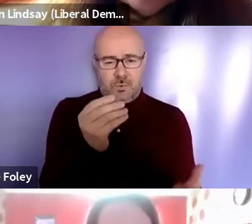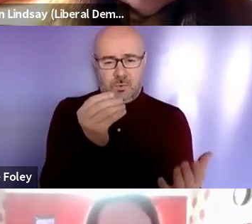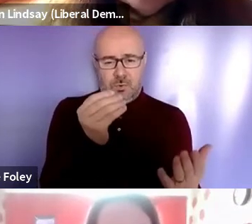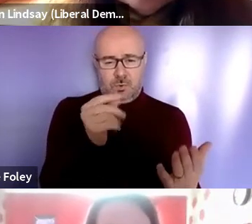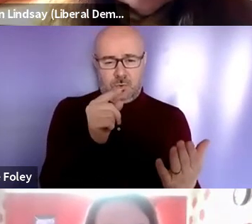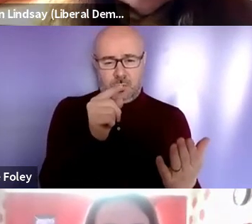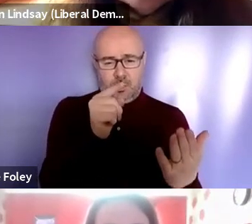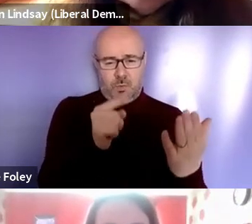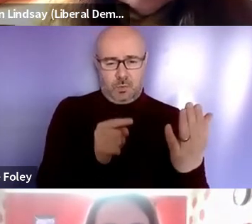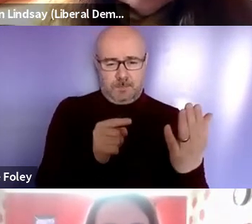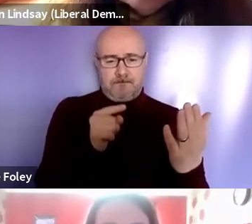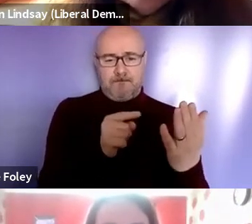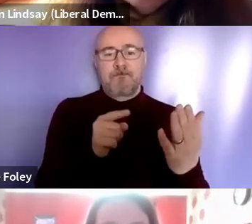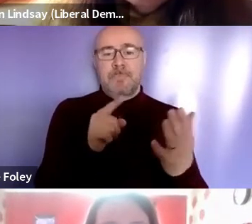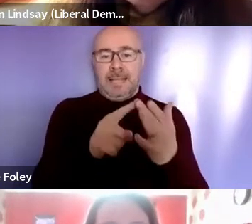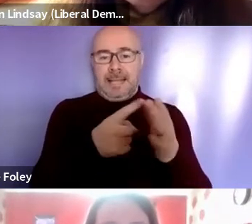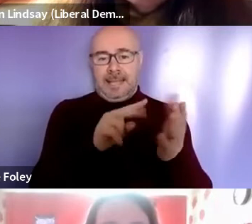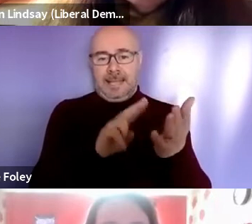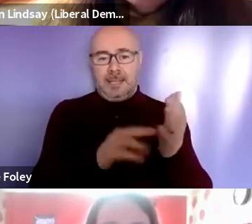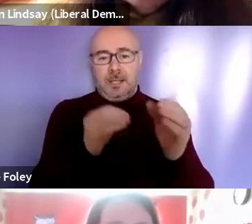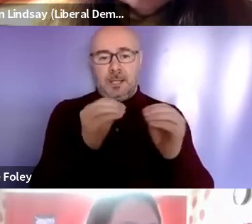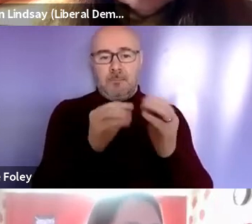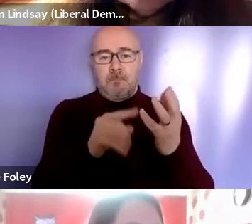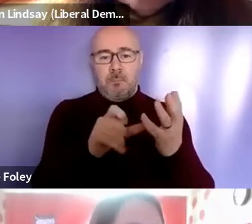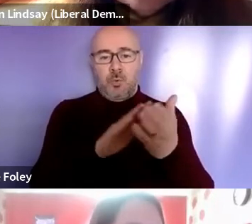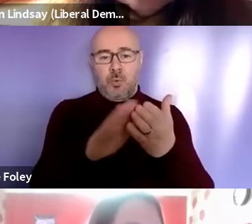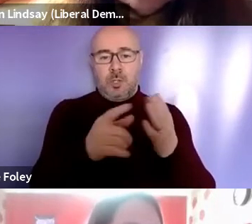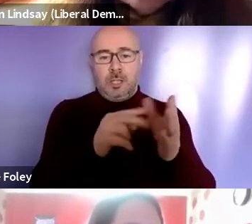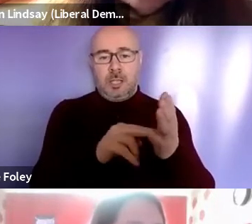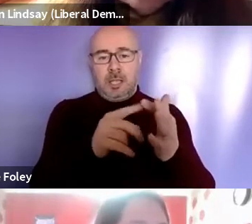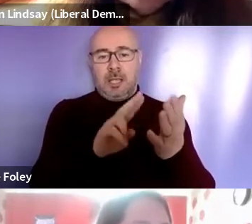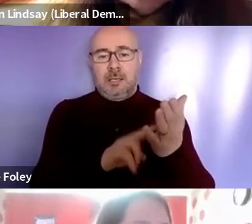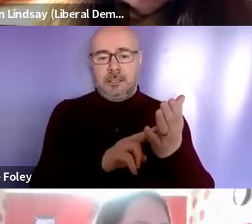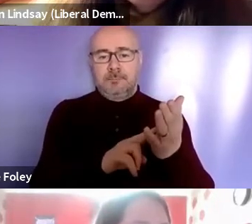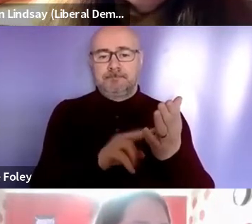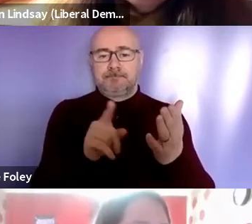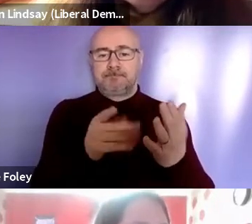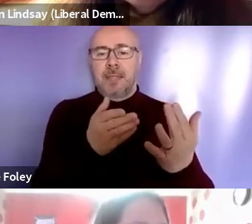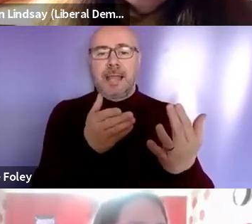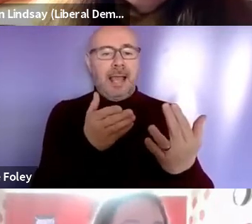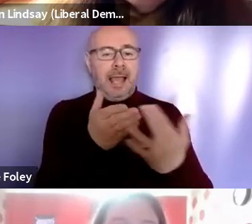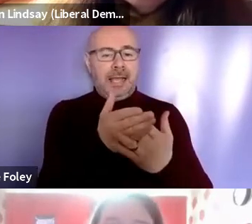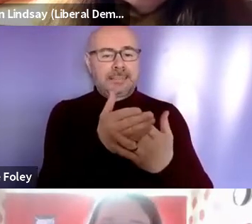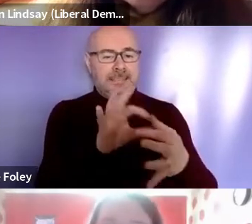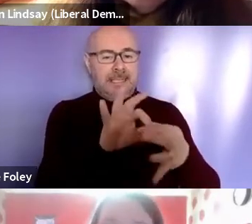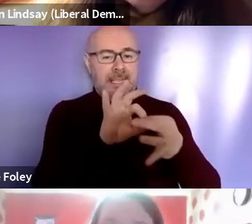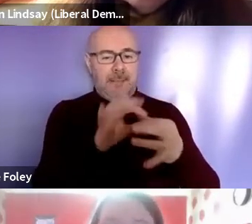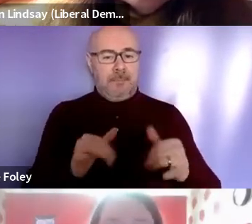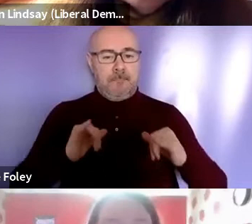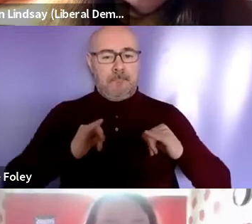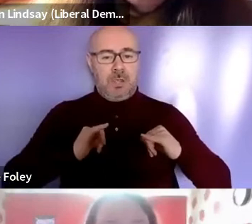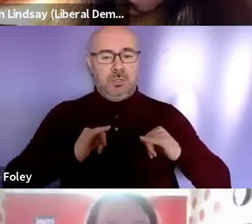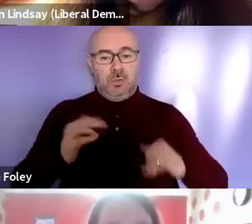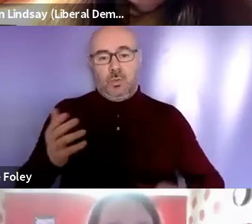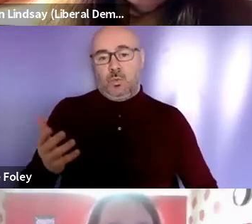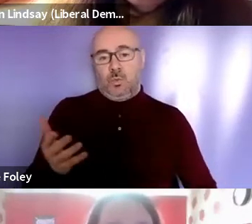question from Ian Buchanan, Access and Engagement Manager at